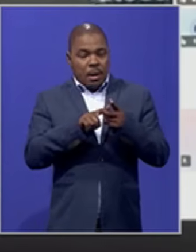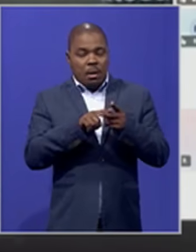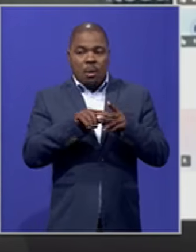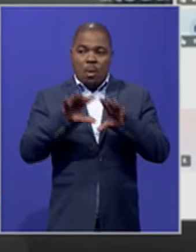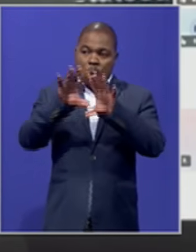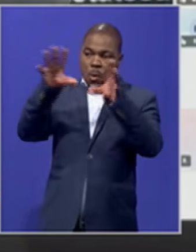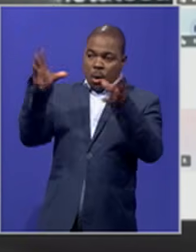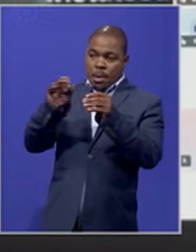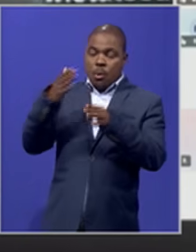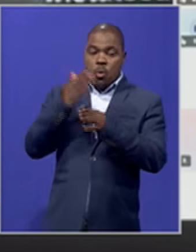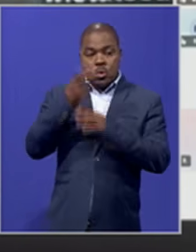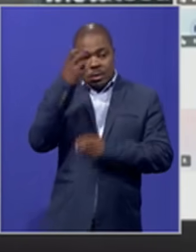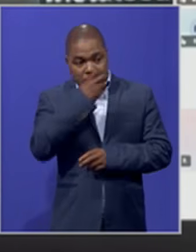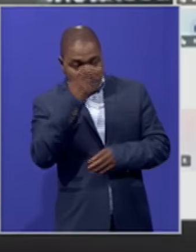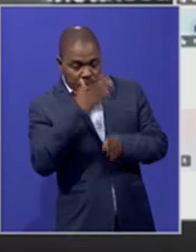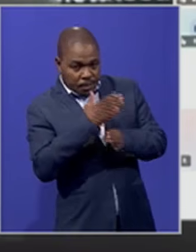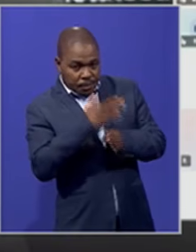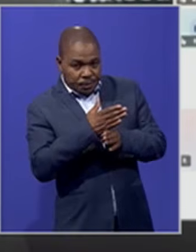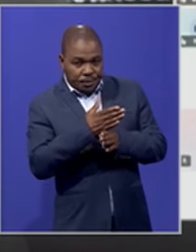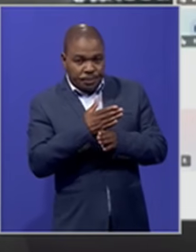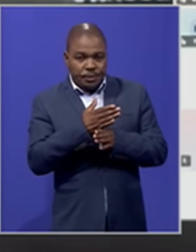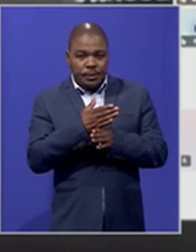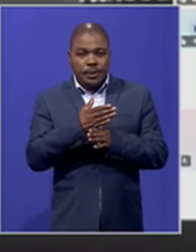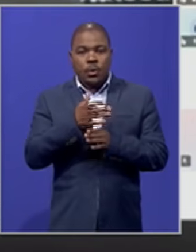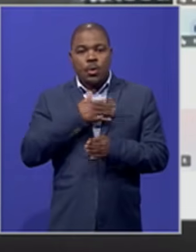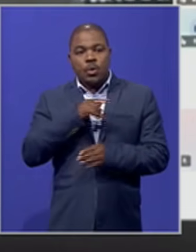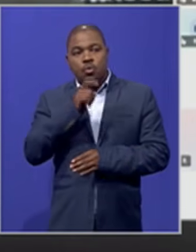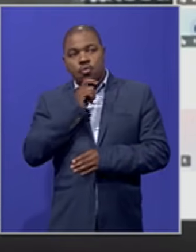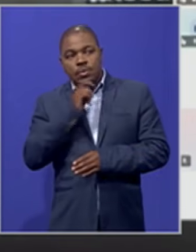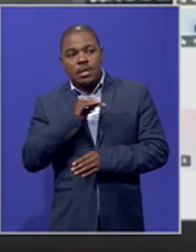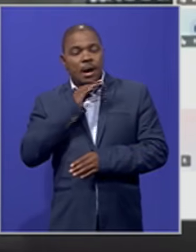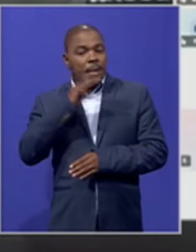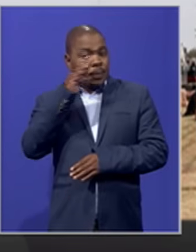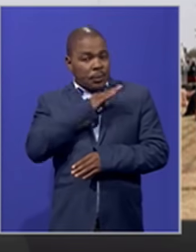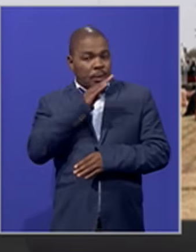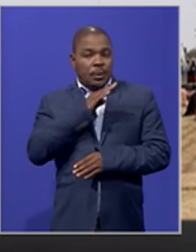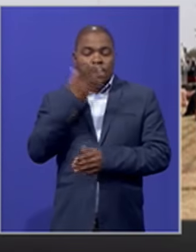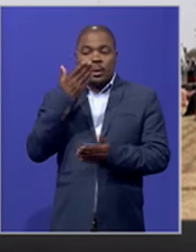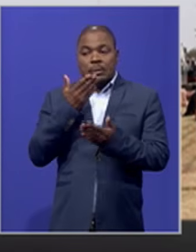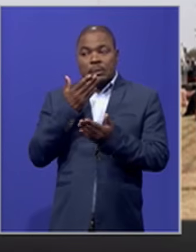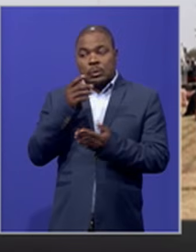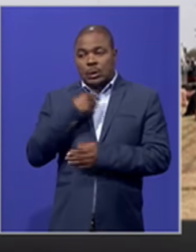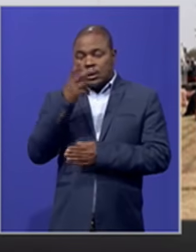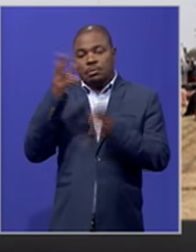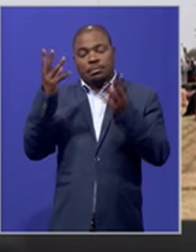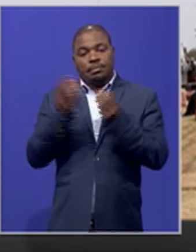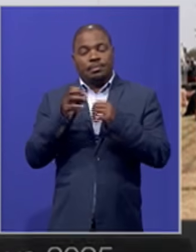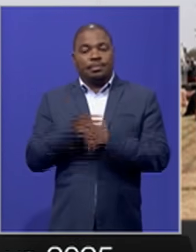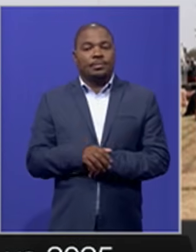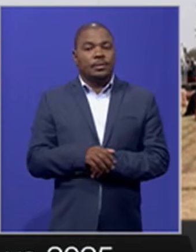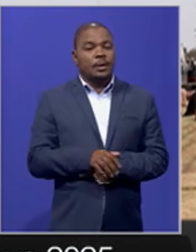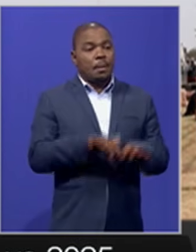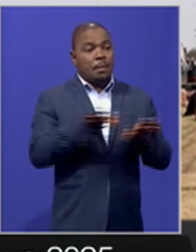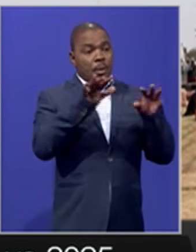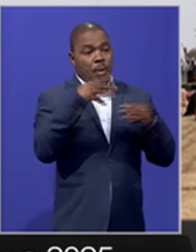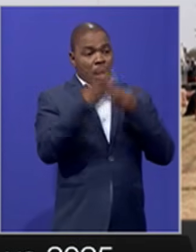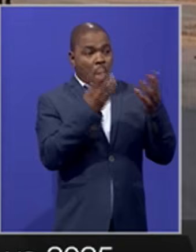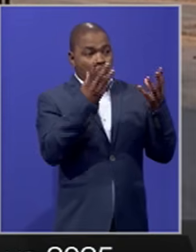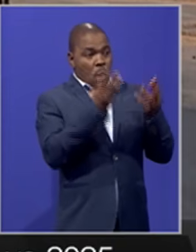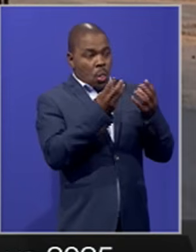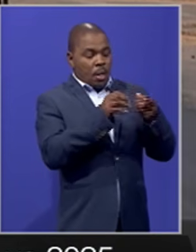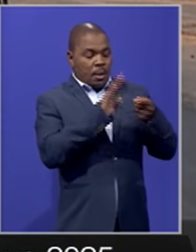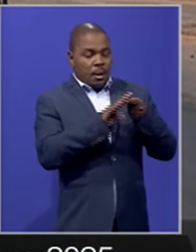combined labor underutilization are starting to show a decline. Diphokotsego tša mešomo di begilwe diintasetering